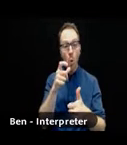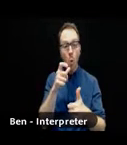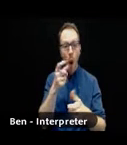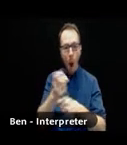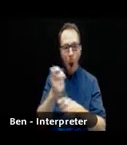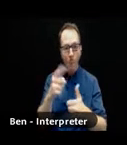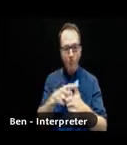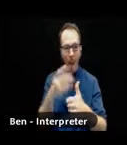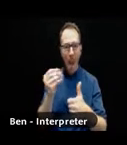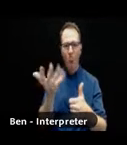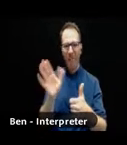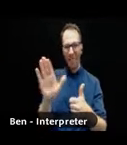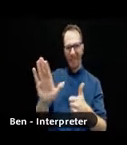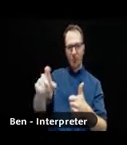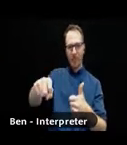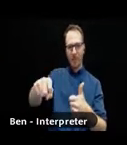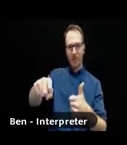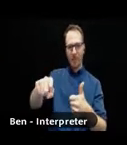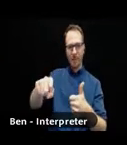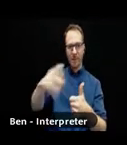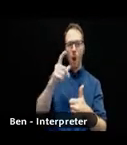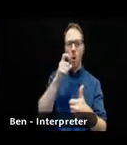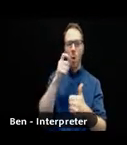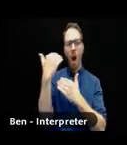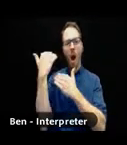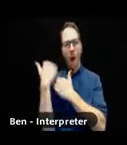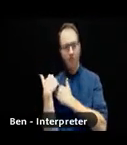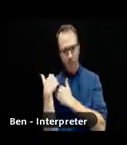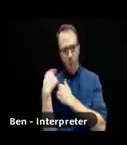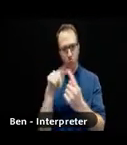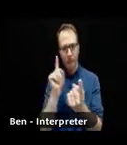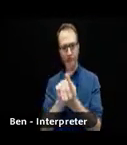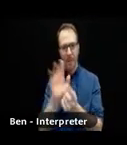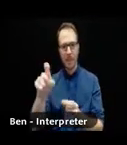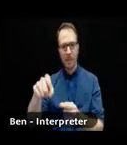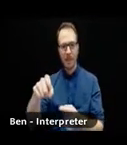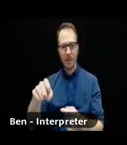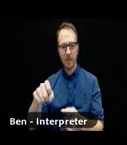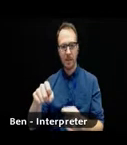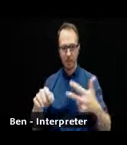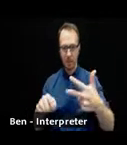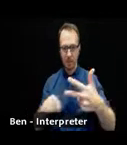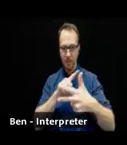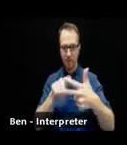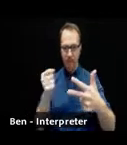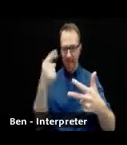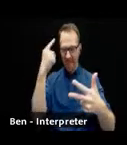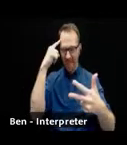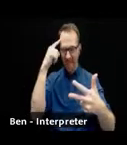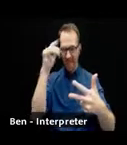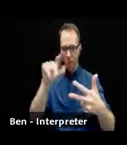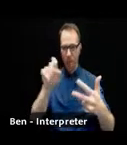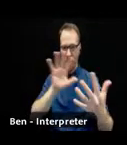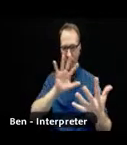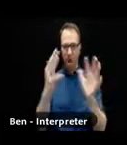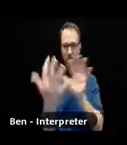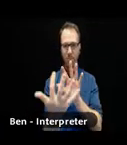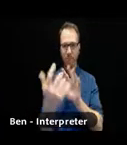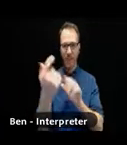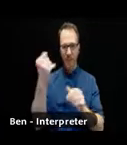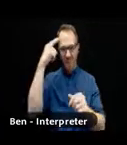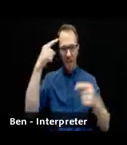what are their needs, and whose obligation is it to meet those needs? And so when we think about these questions sort of side by